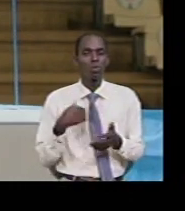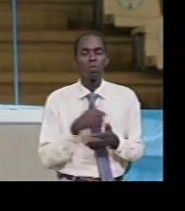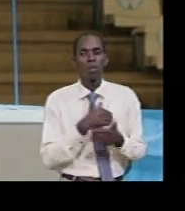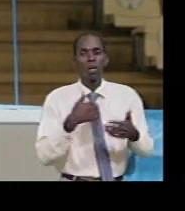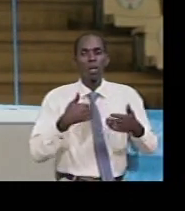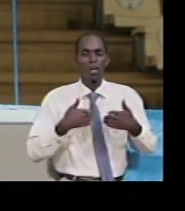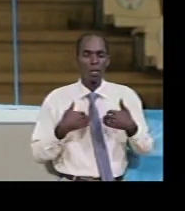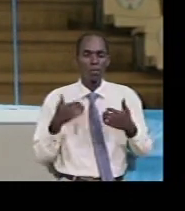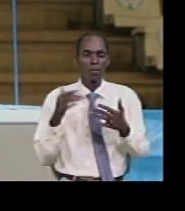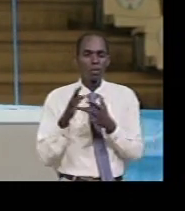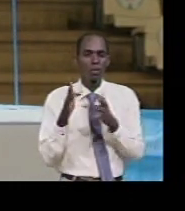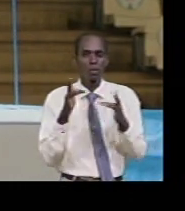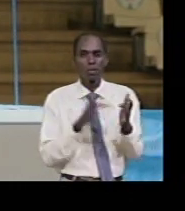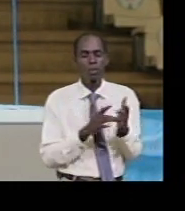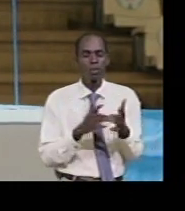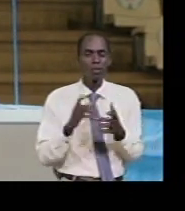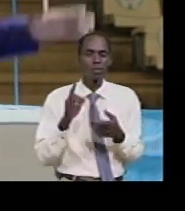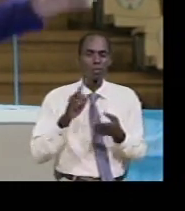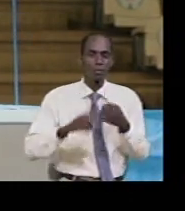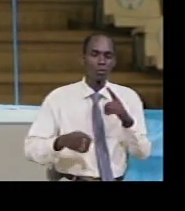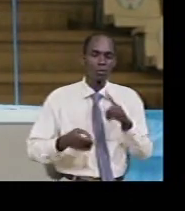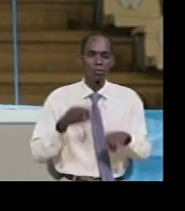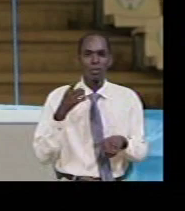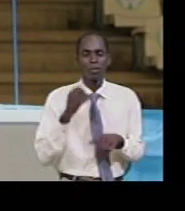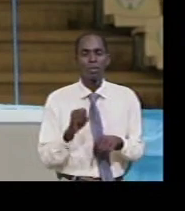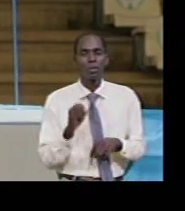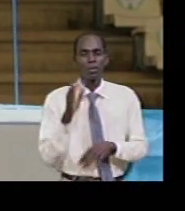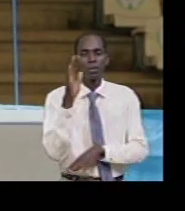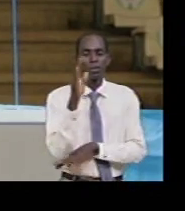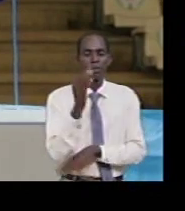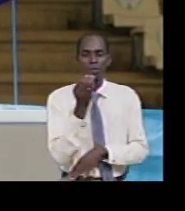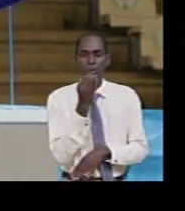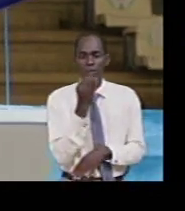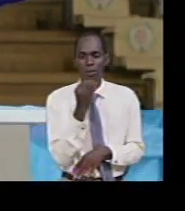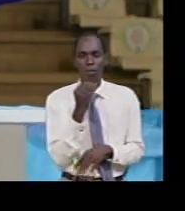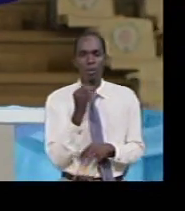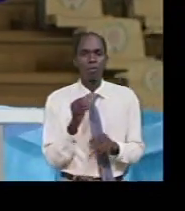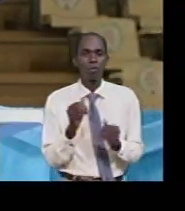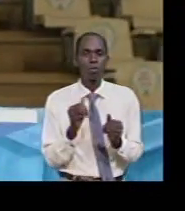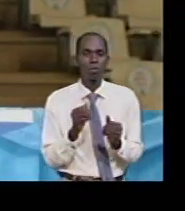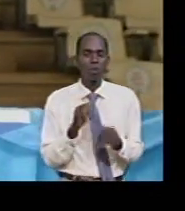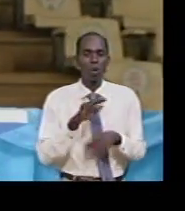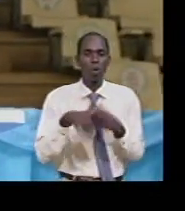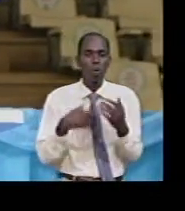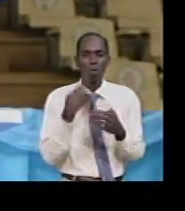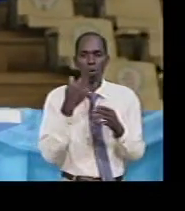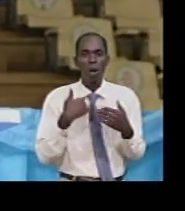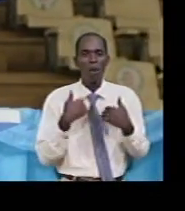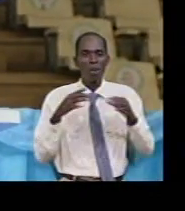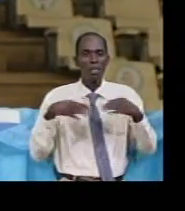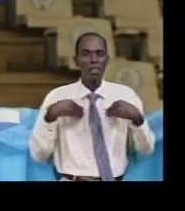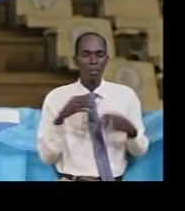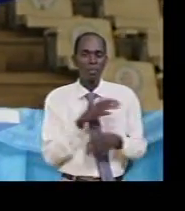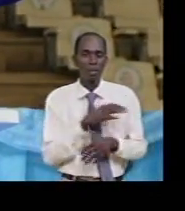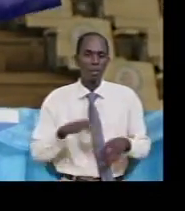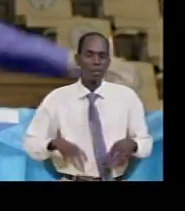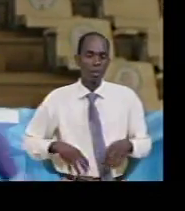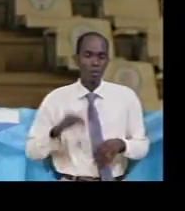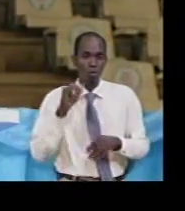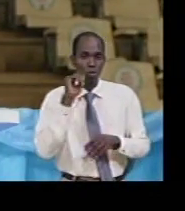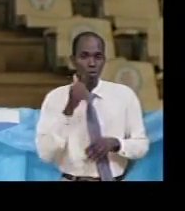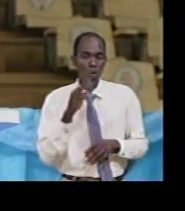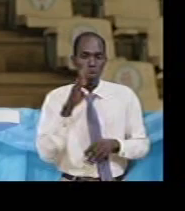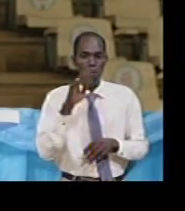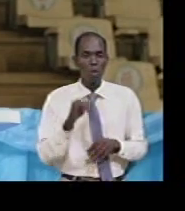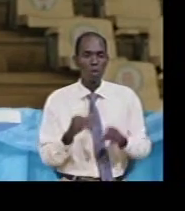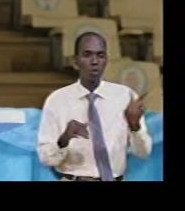tomorrow, please make sure you are at my left-hand side here if you are one of the in the children class.